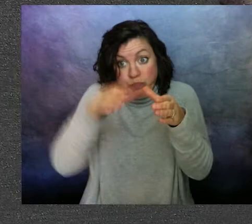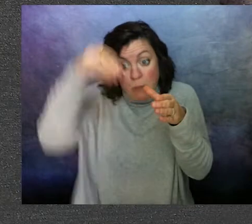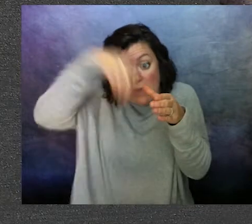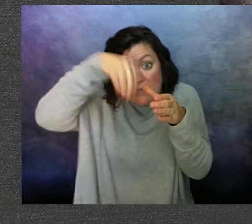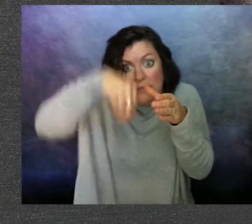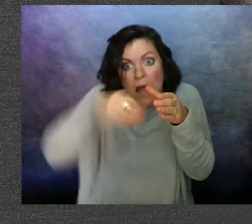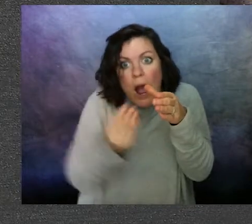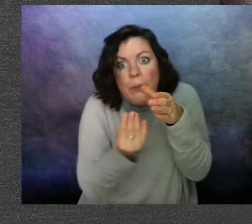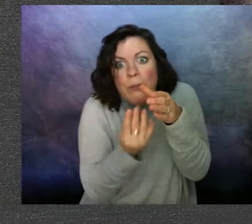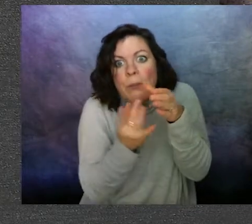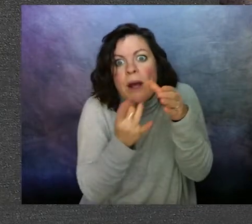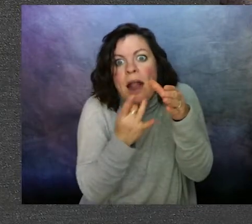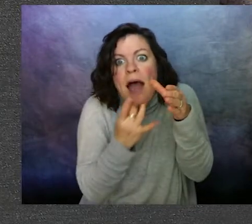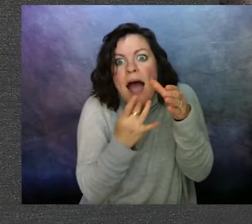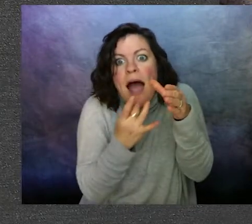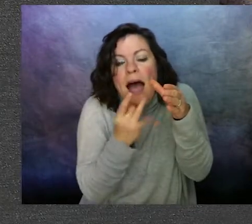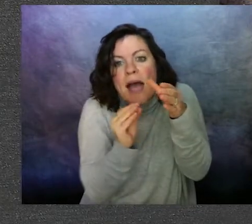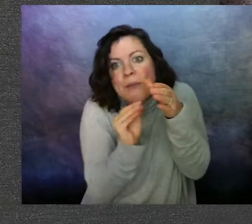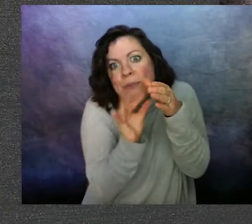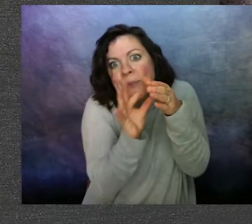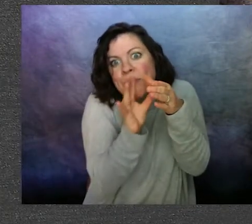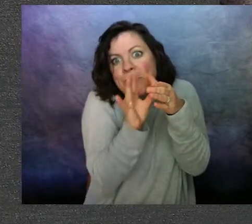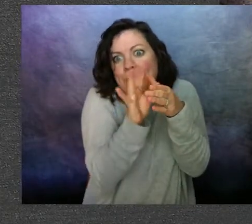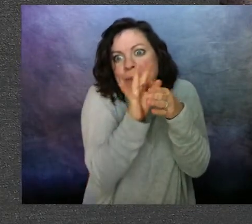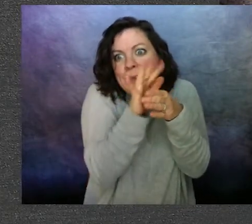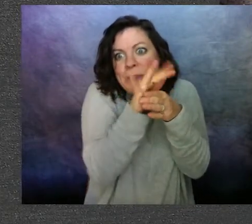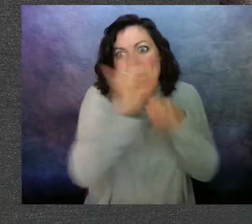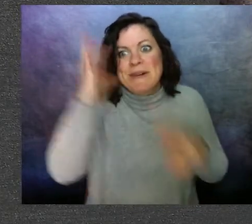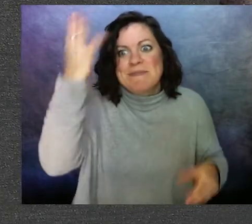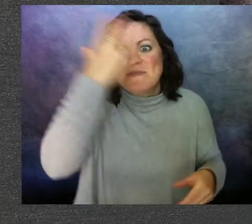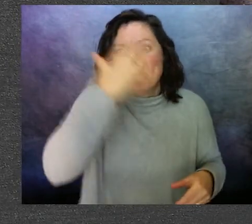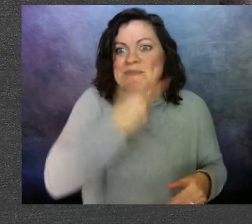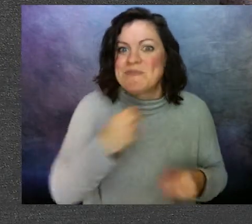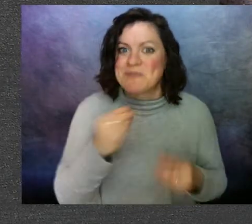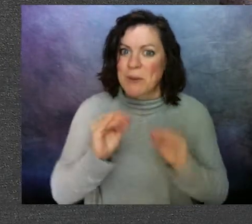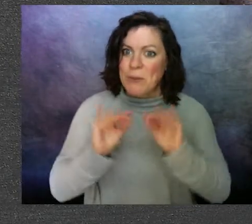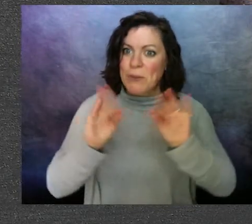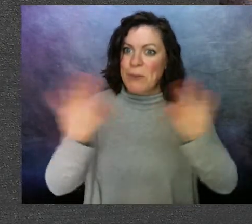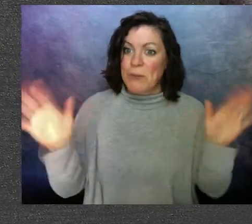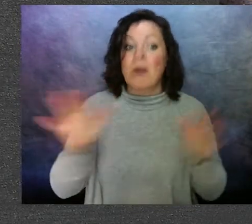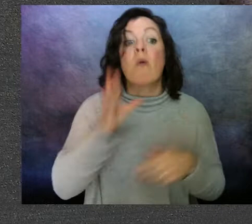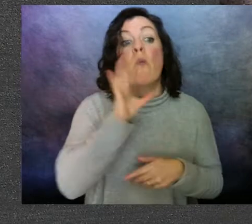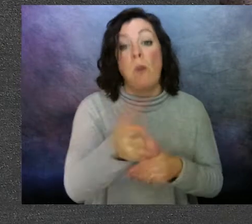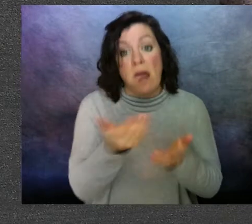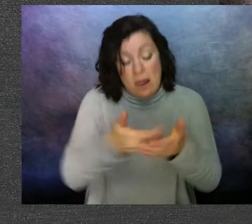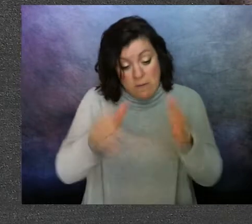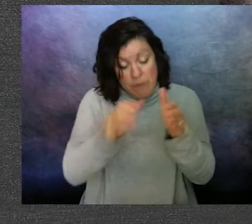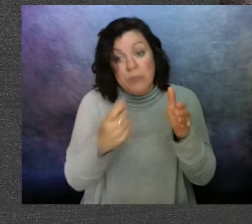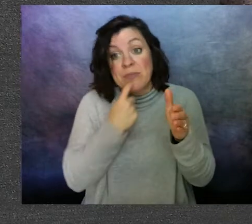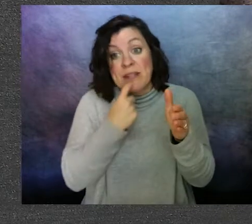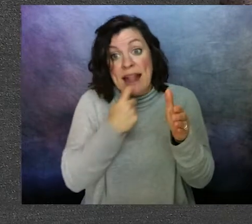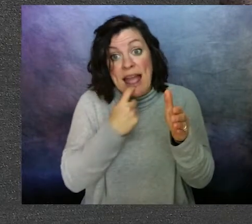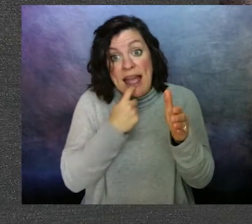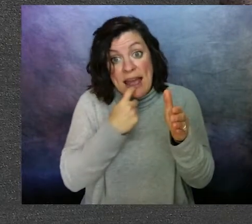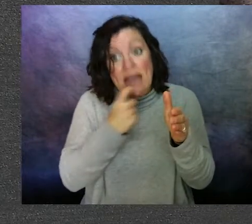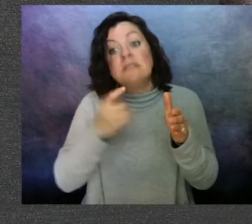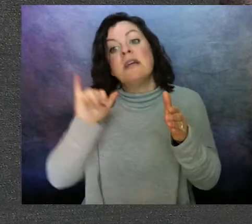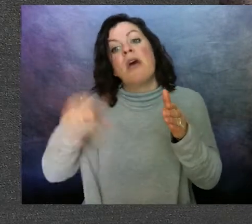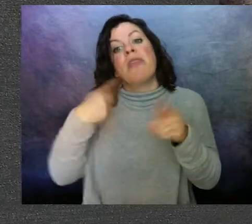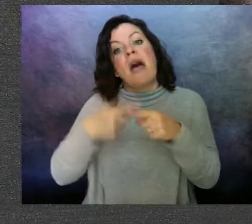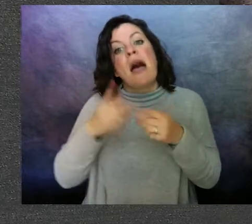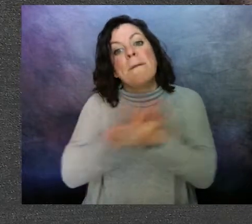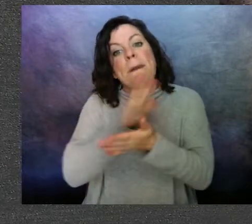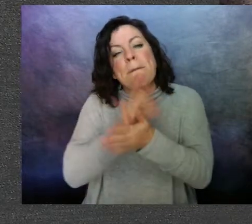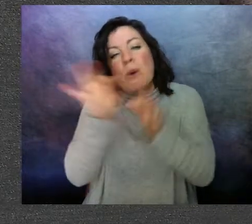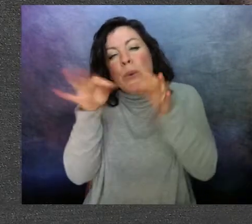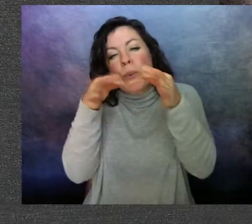so it's gonna glow from the inside out. And once we get all this tissue paper onto the outside of the jar and we put a little candle